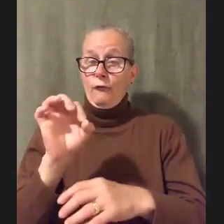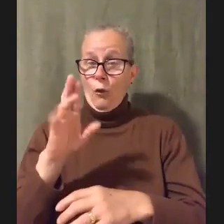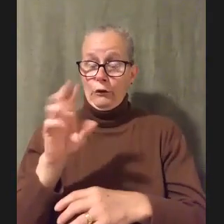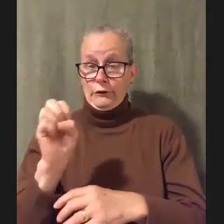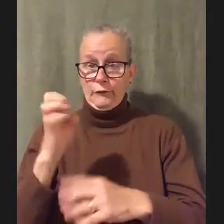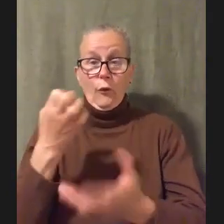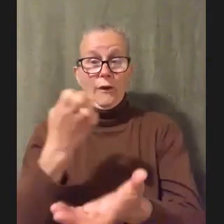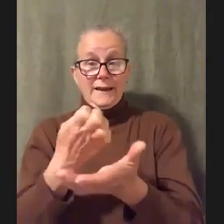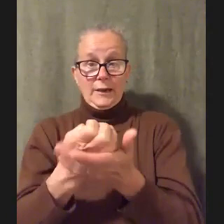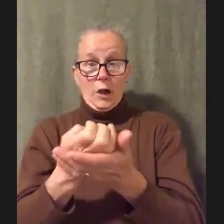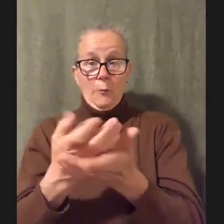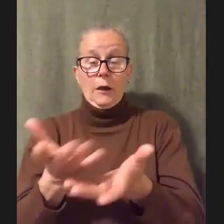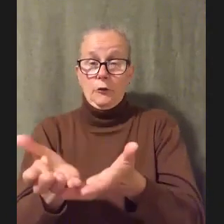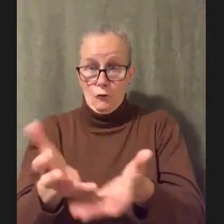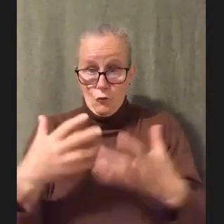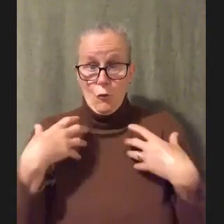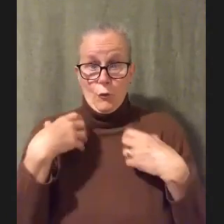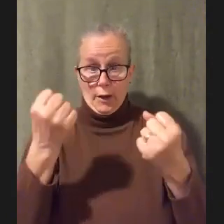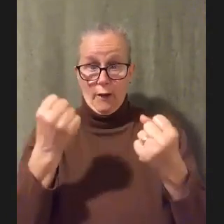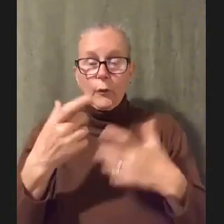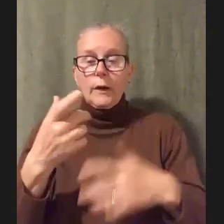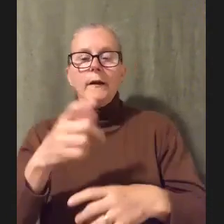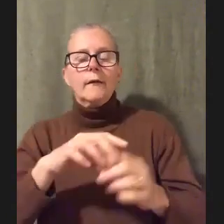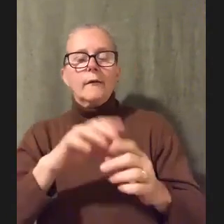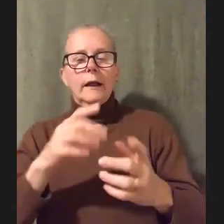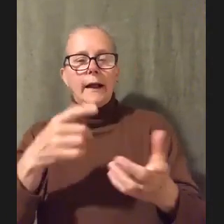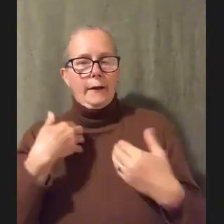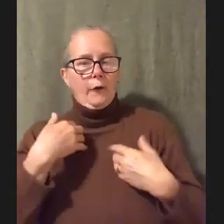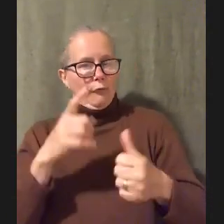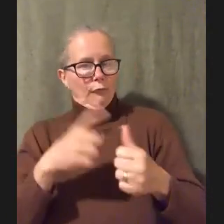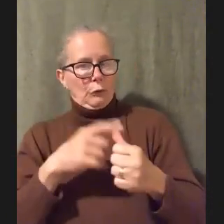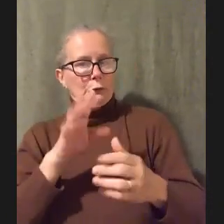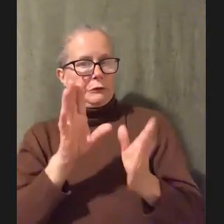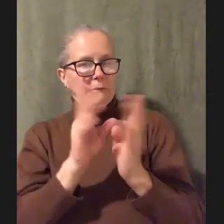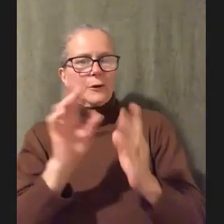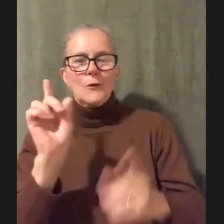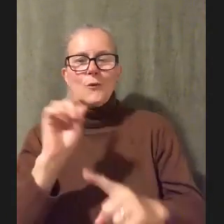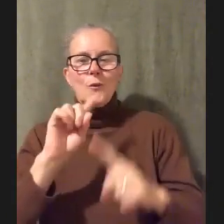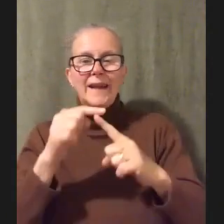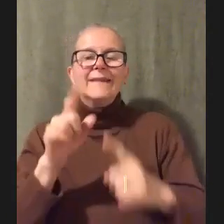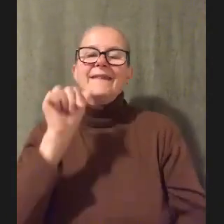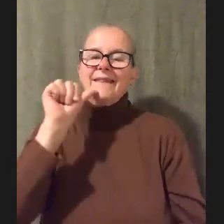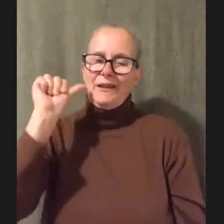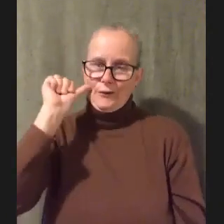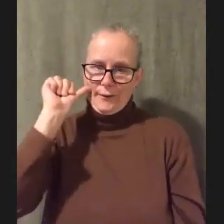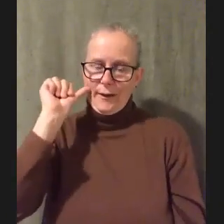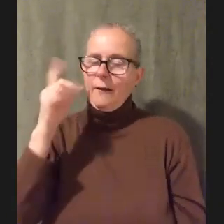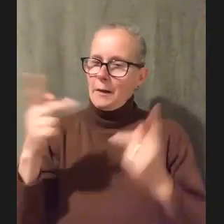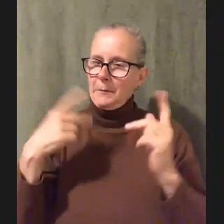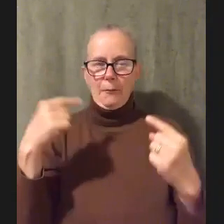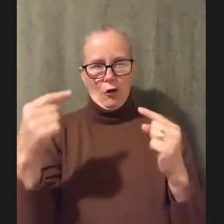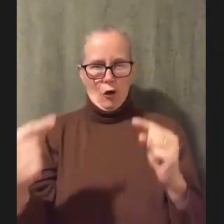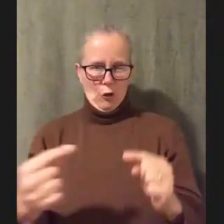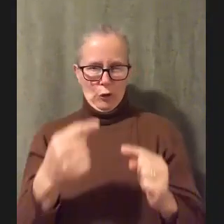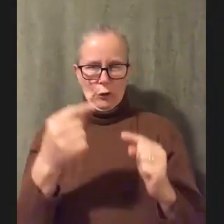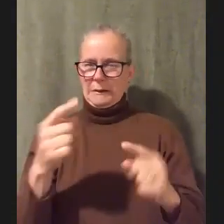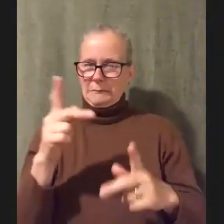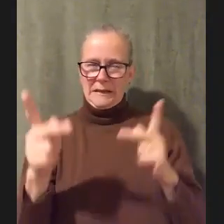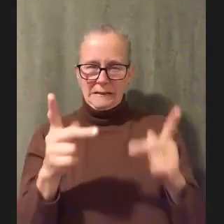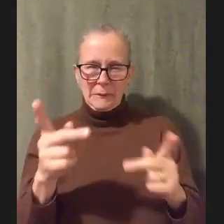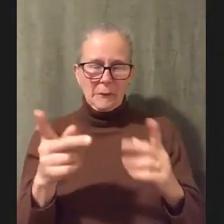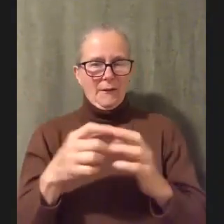that task force held its first meeting yesterday. So we know a lot of people are hurting, a lot of businesses, a lot of families, a